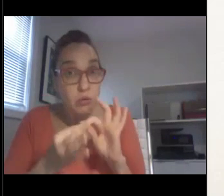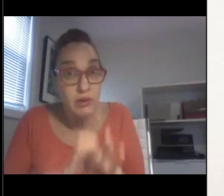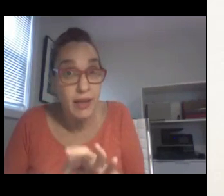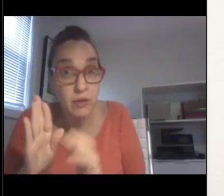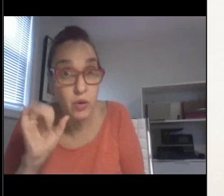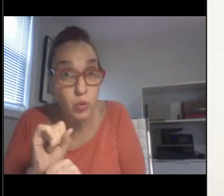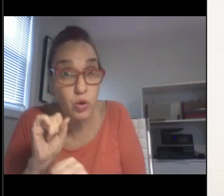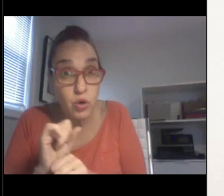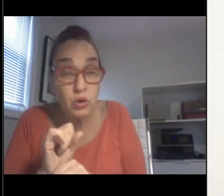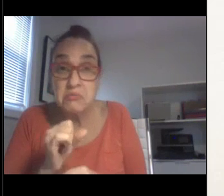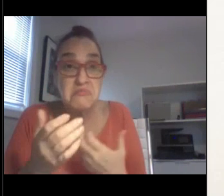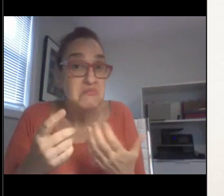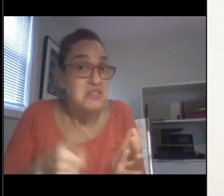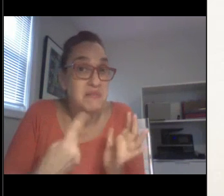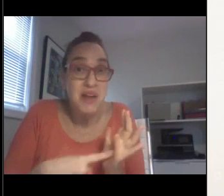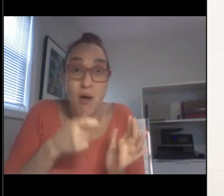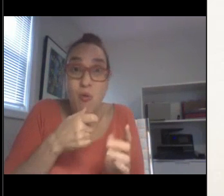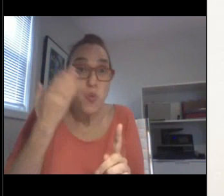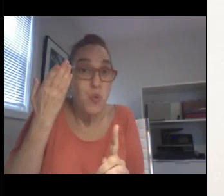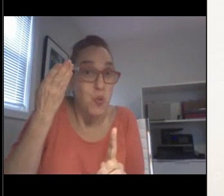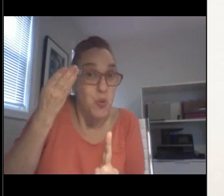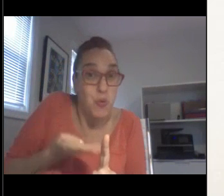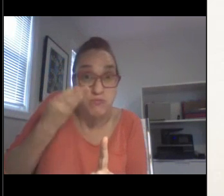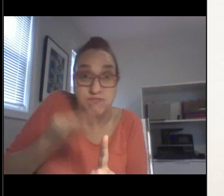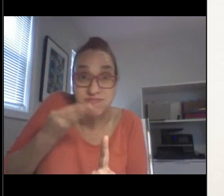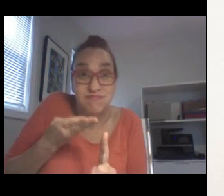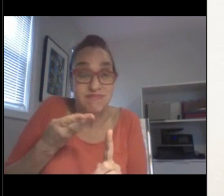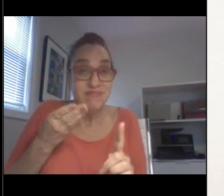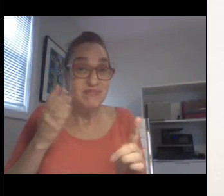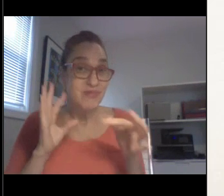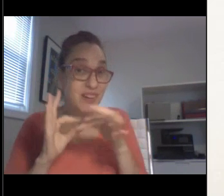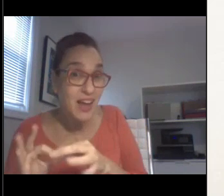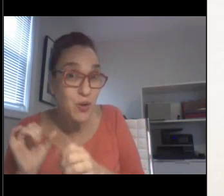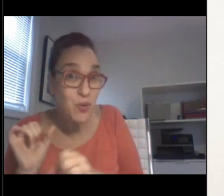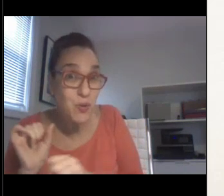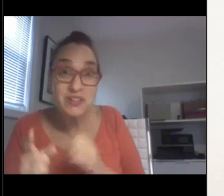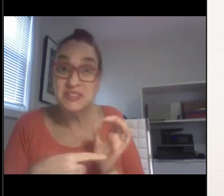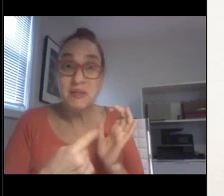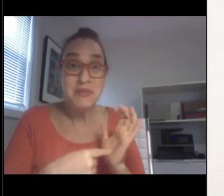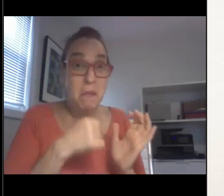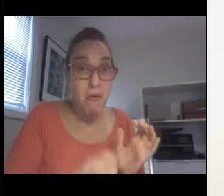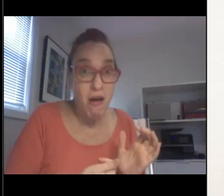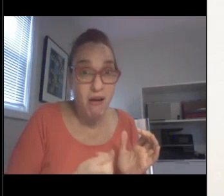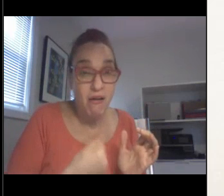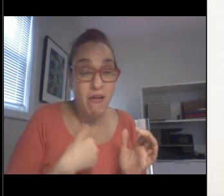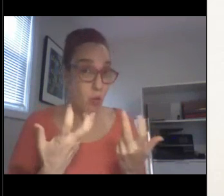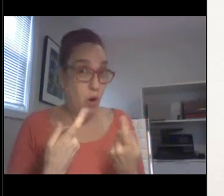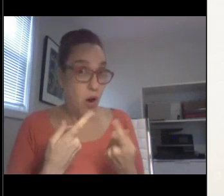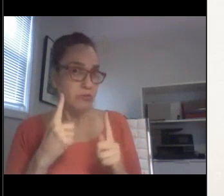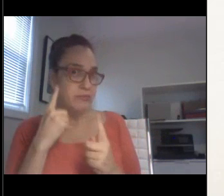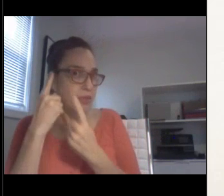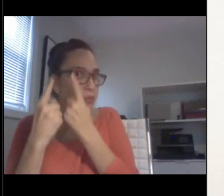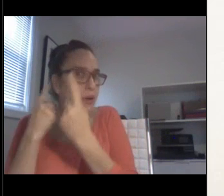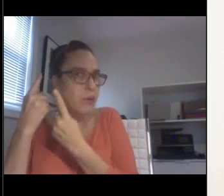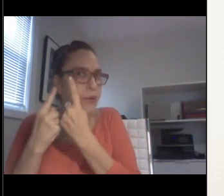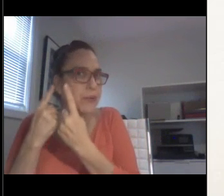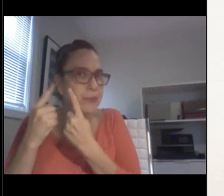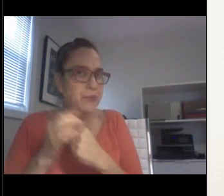and would love for you to consider. This is, again, an inversion to the common question of under which conditions would a